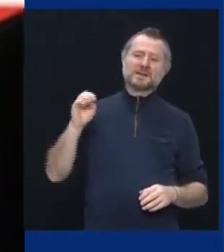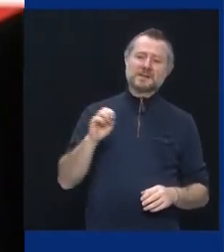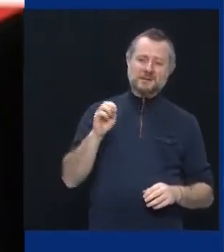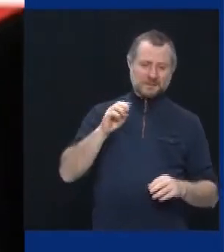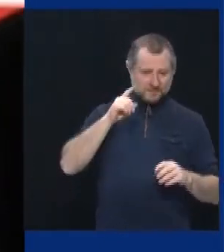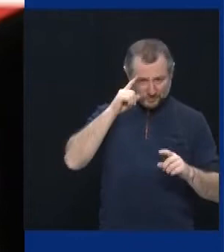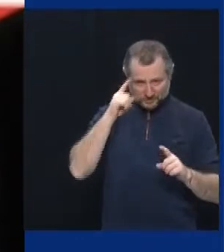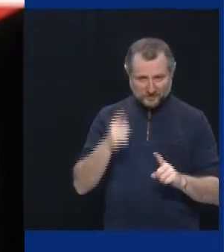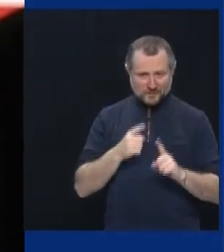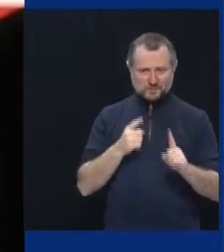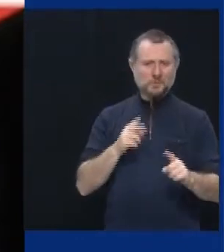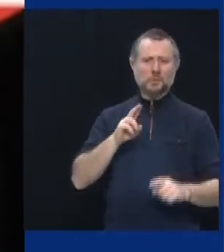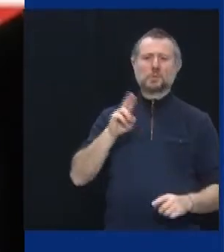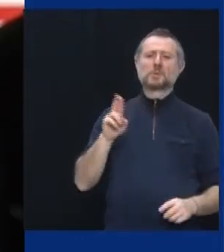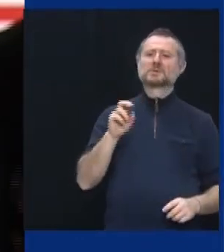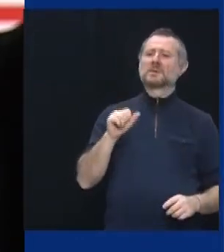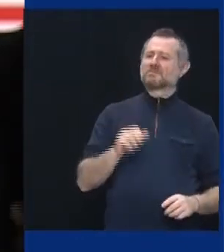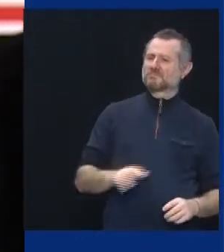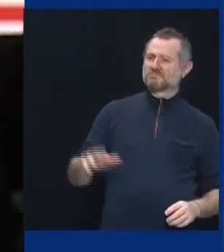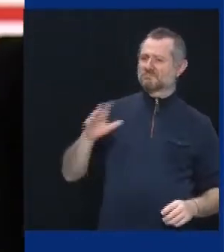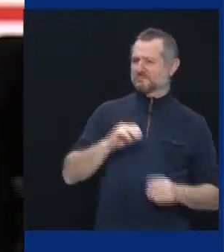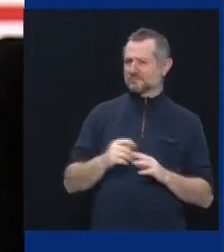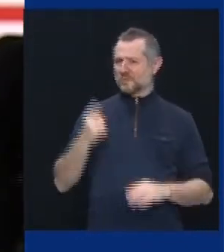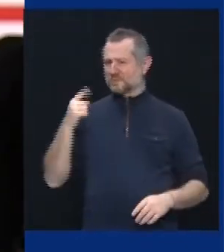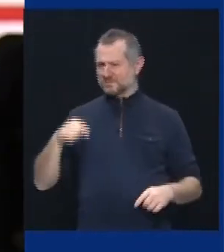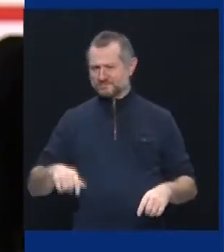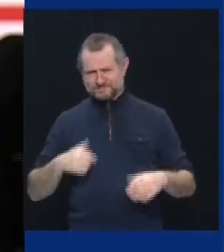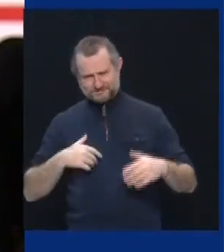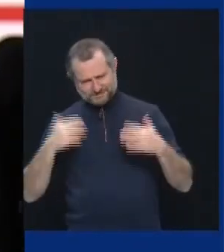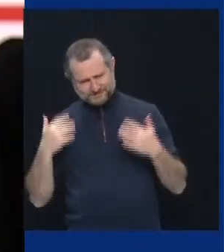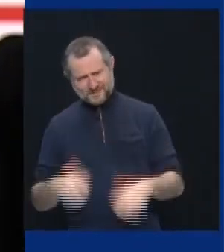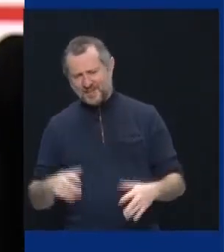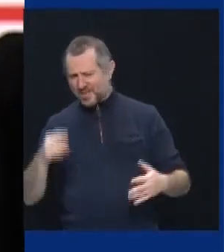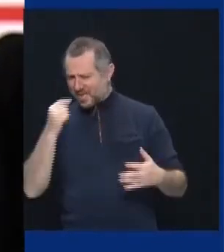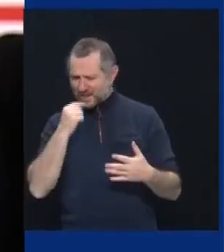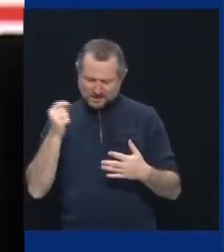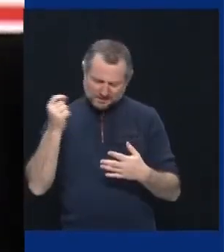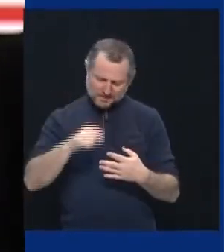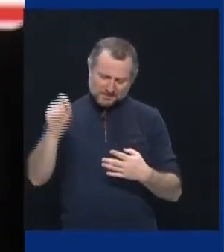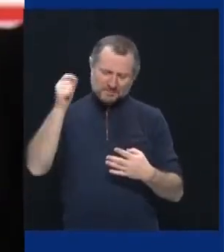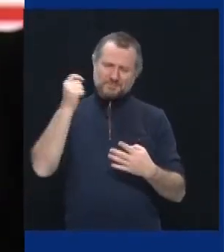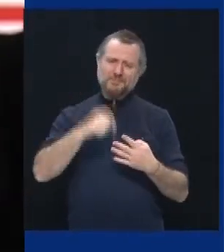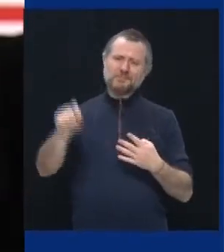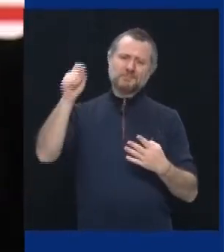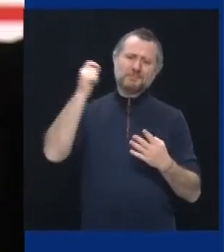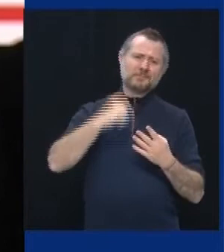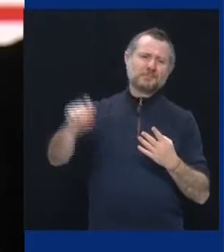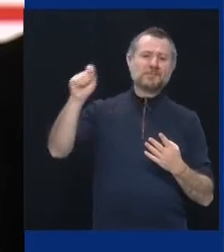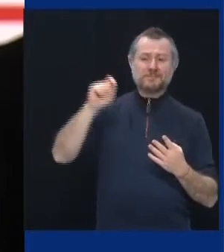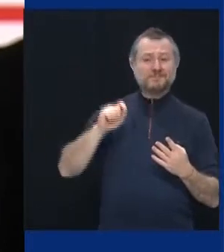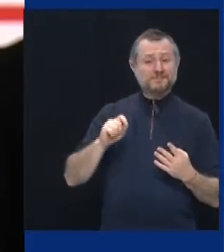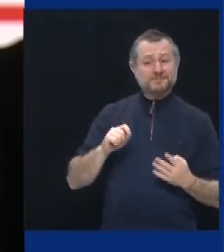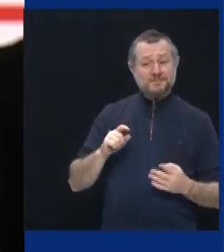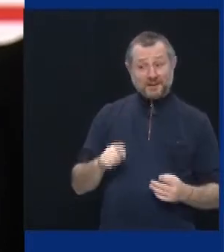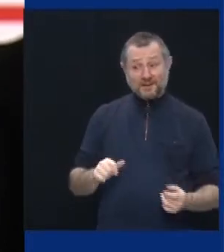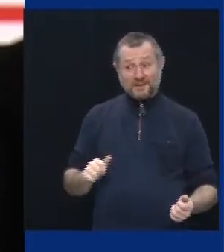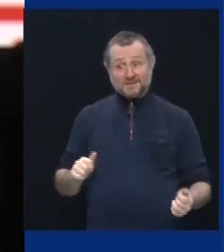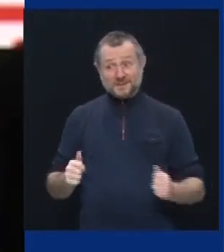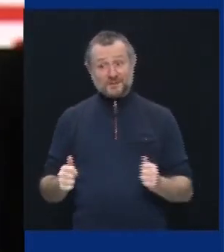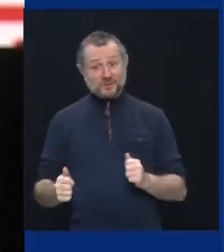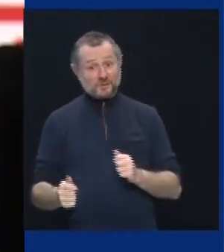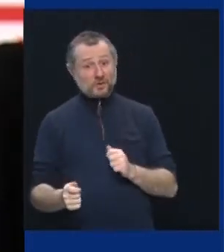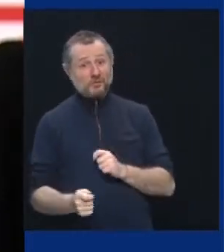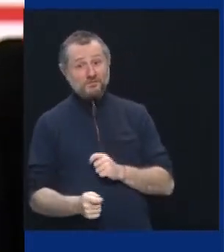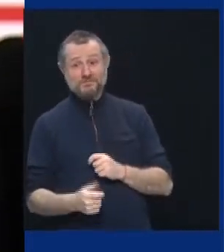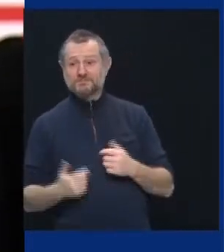We did that. We did that. And that change does not just happen. It